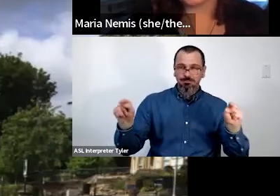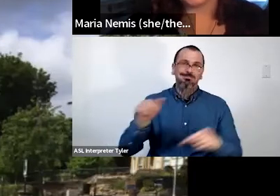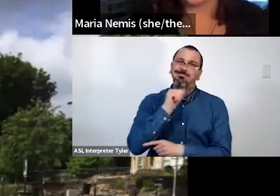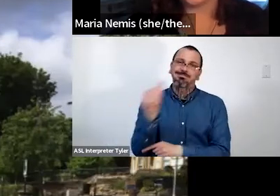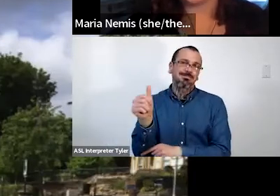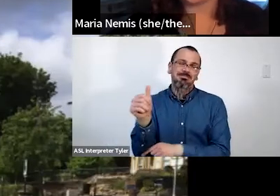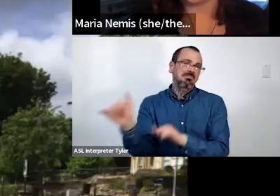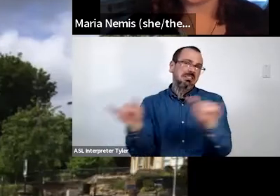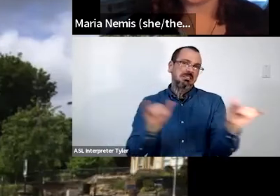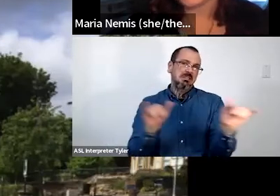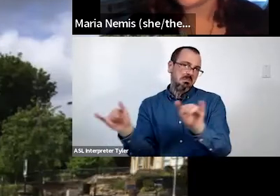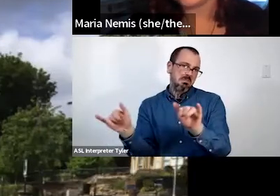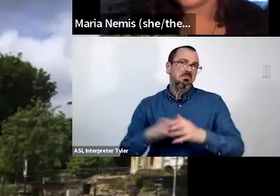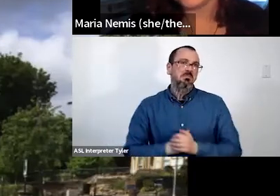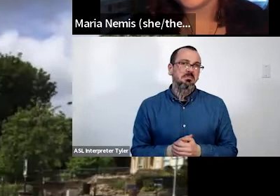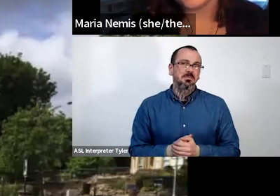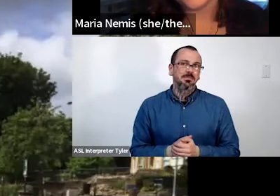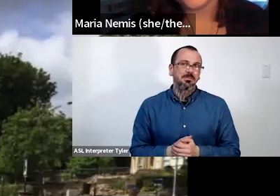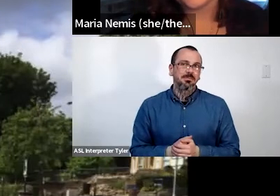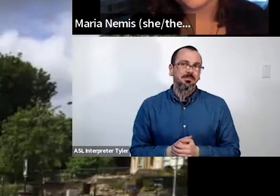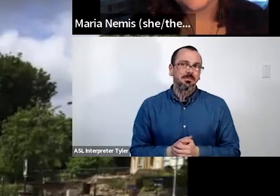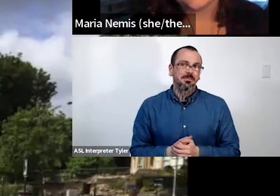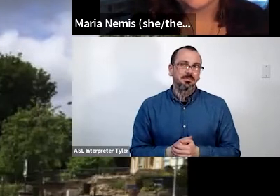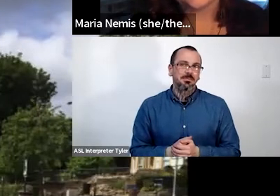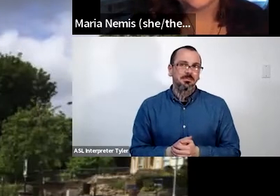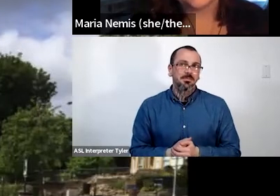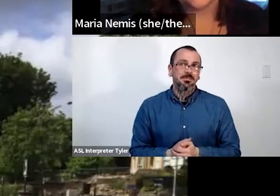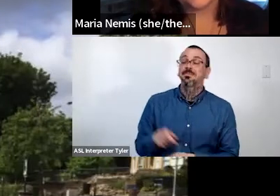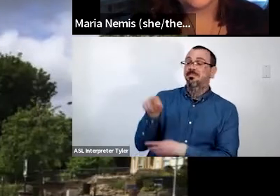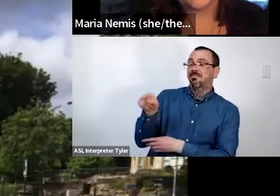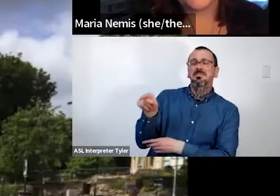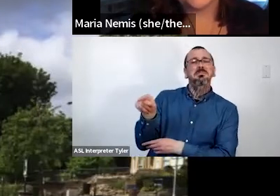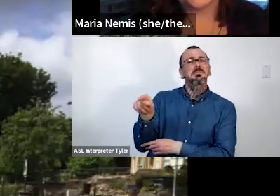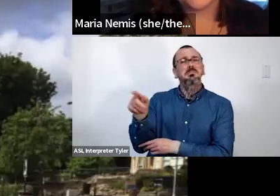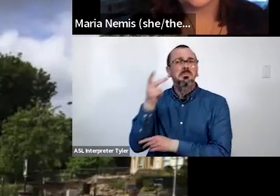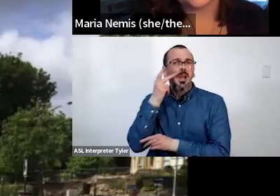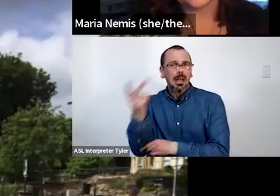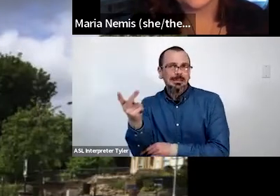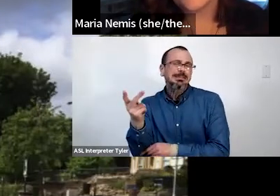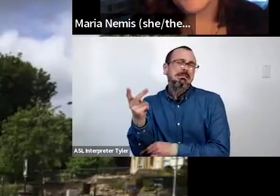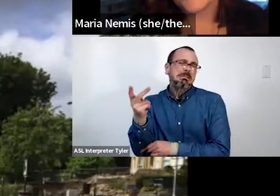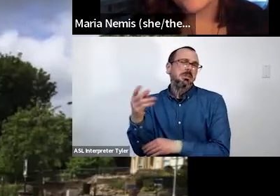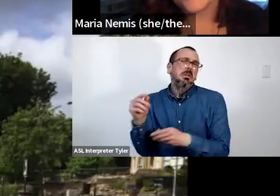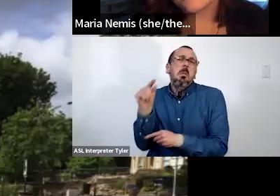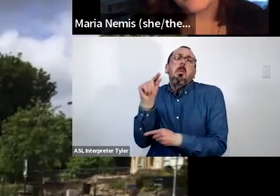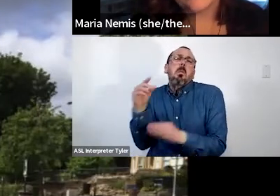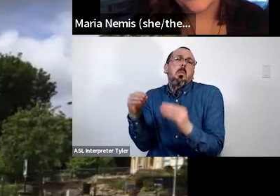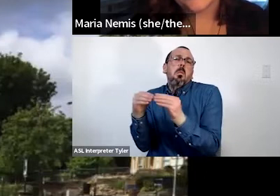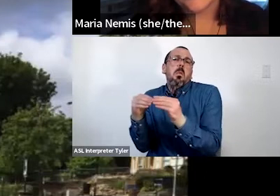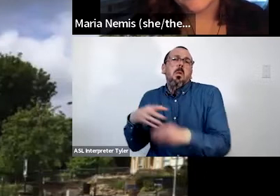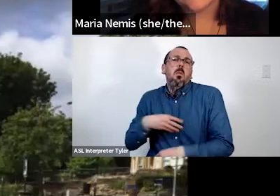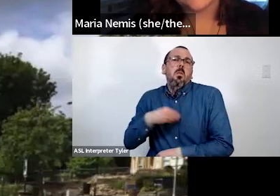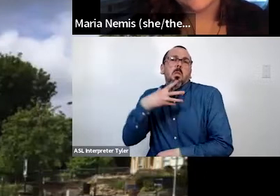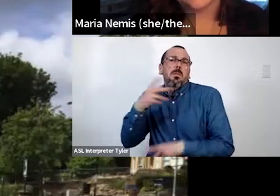minorities cohort was slightly less racially diverse, but it wasn't, there was no real